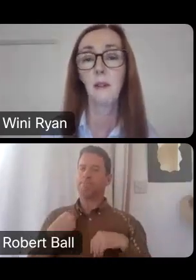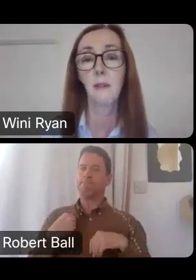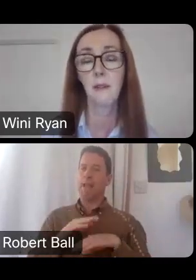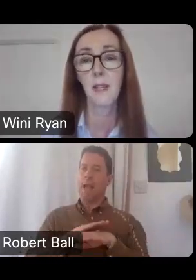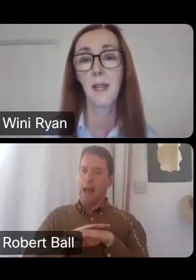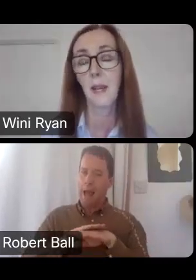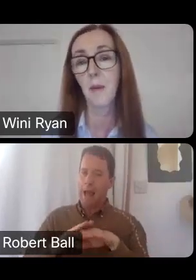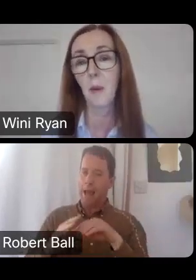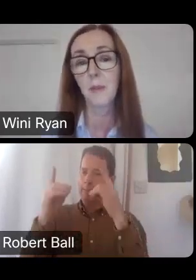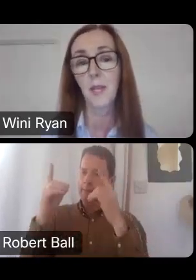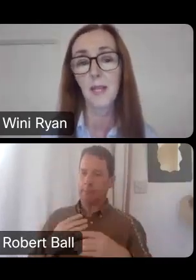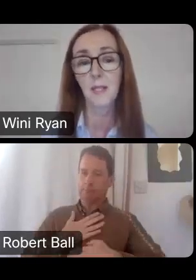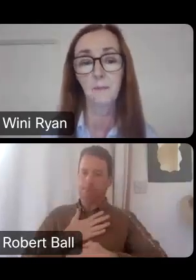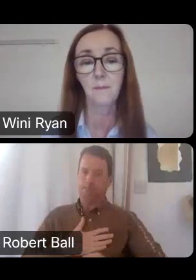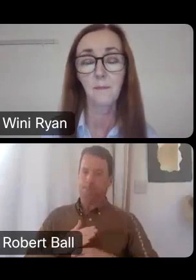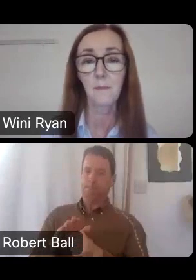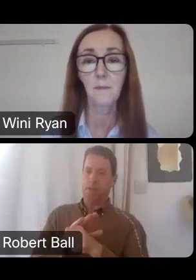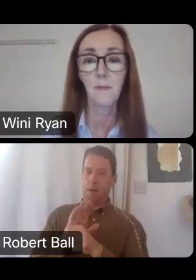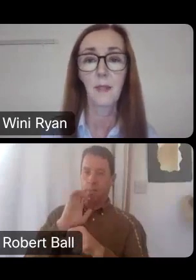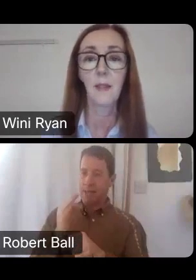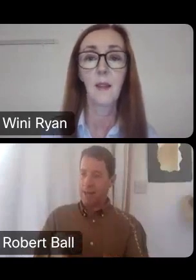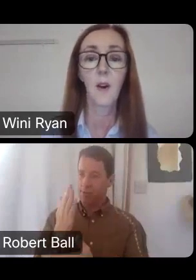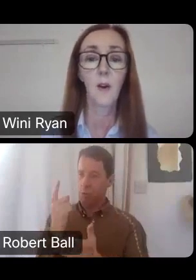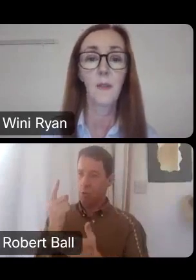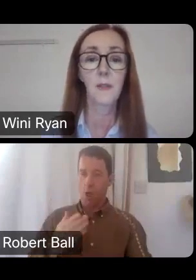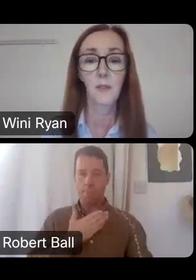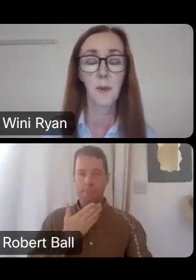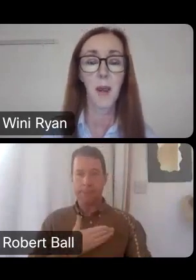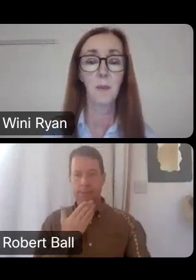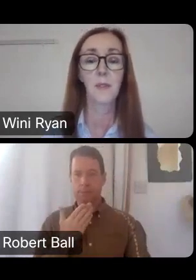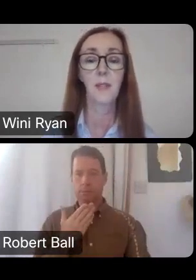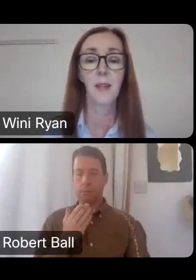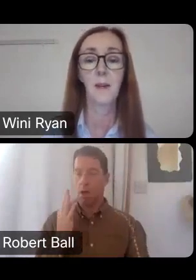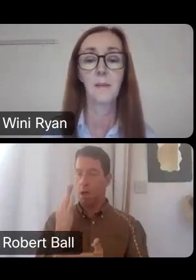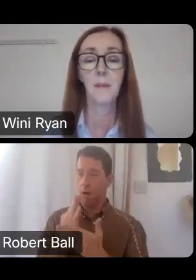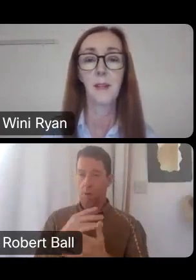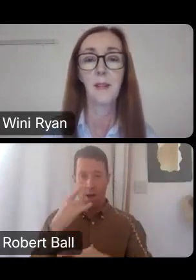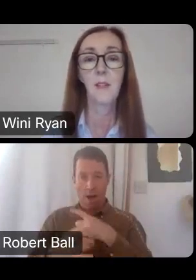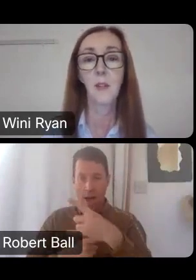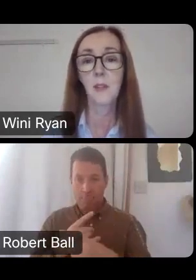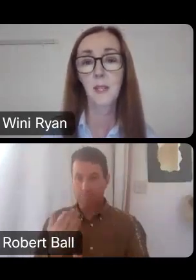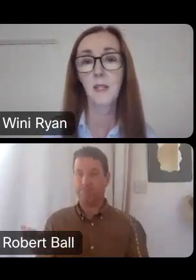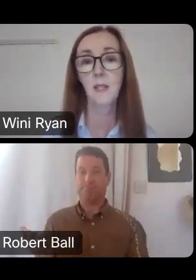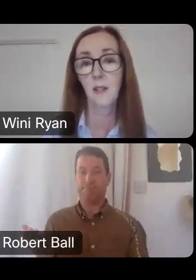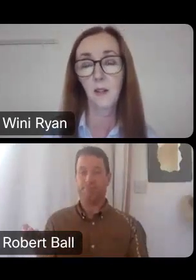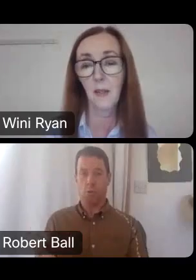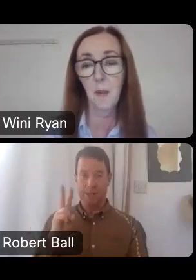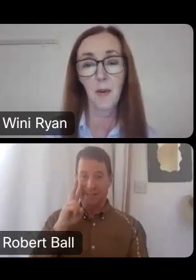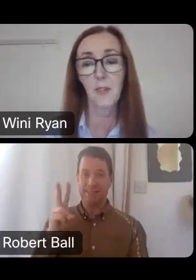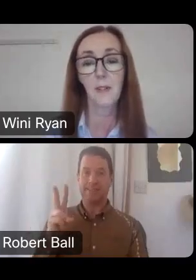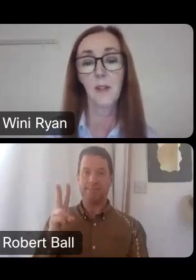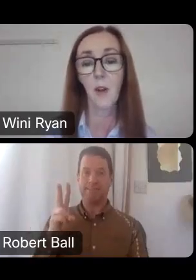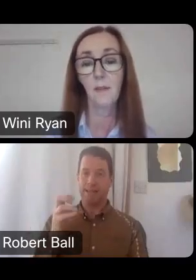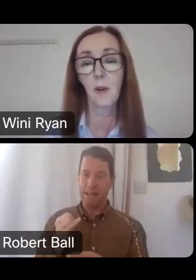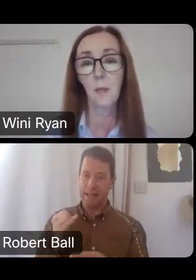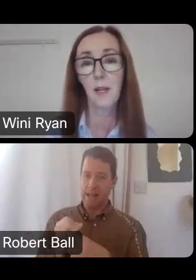is very, very upset, often this is what happens. So you'll see it in the